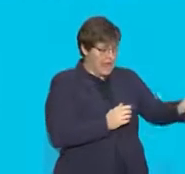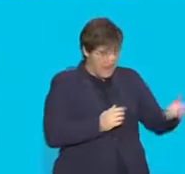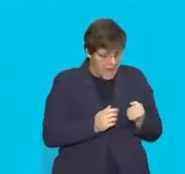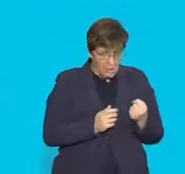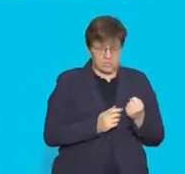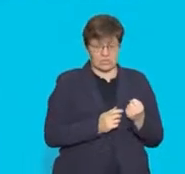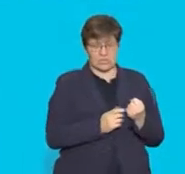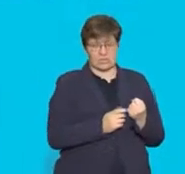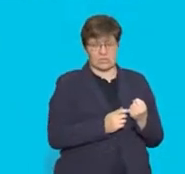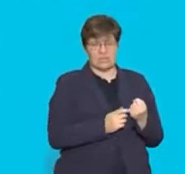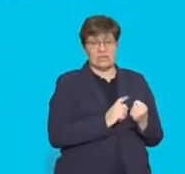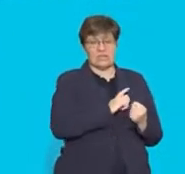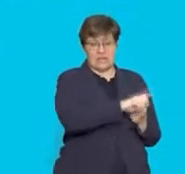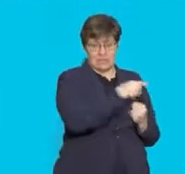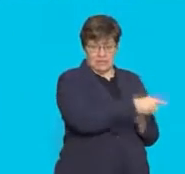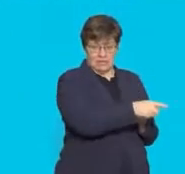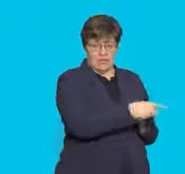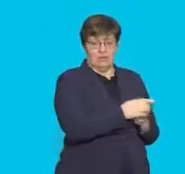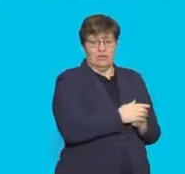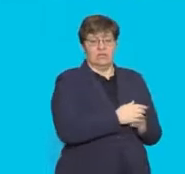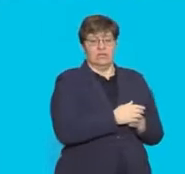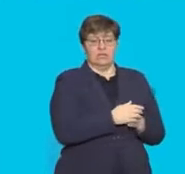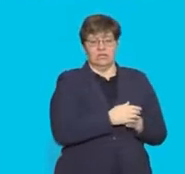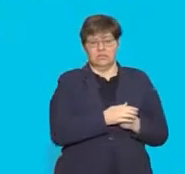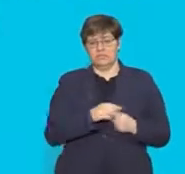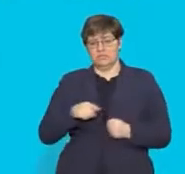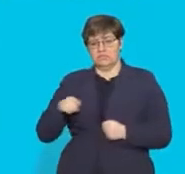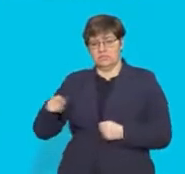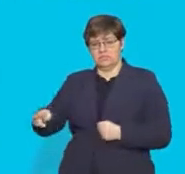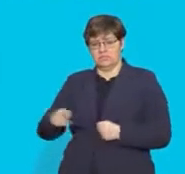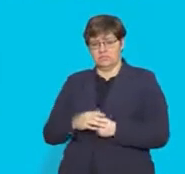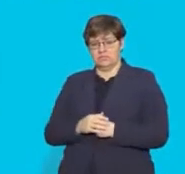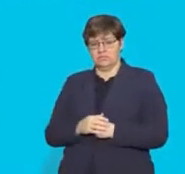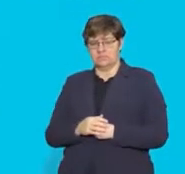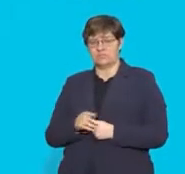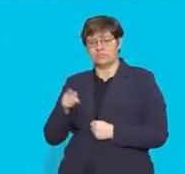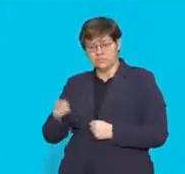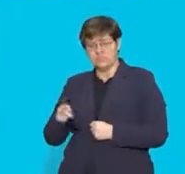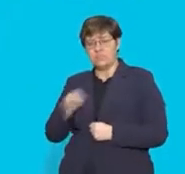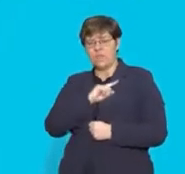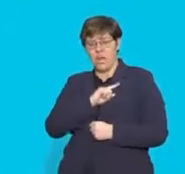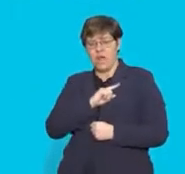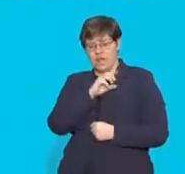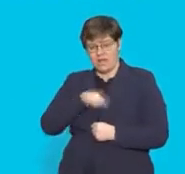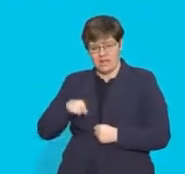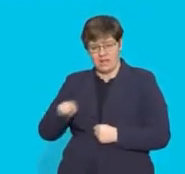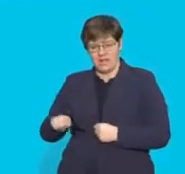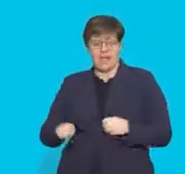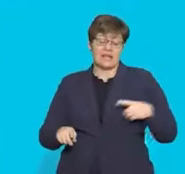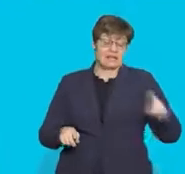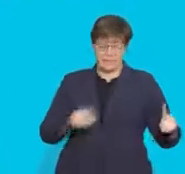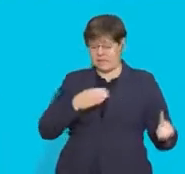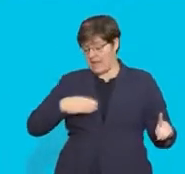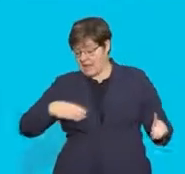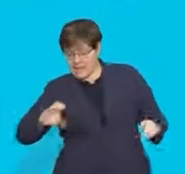out of that account. Debit accumulated depreciation. Negative asset decreasing, therefore debit it to accumulated